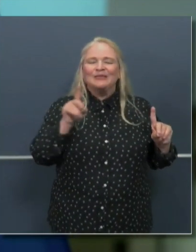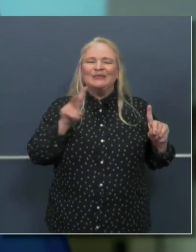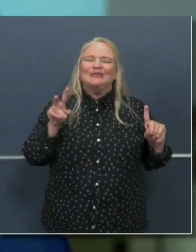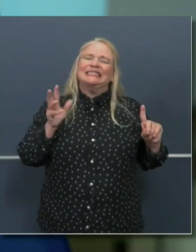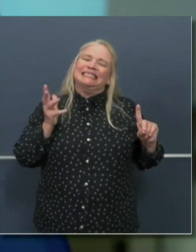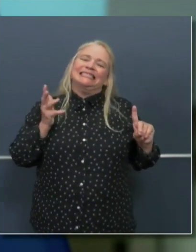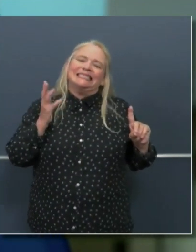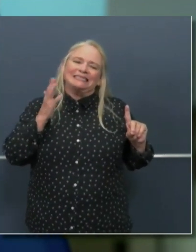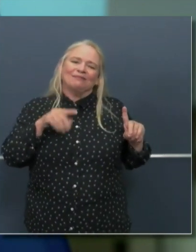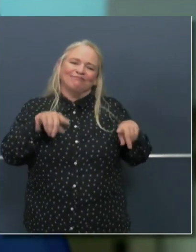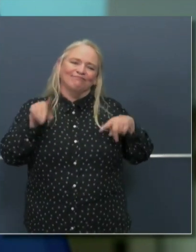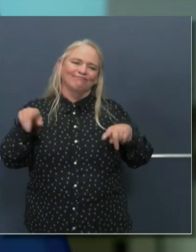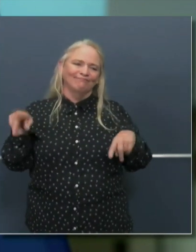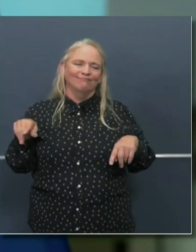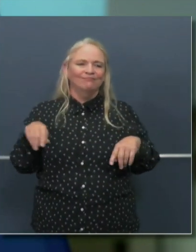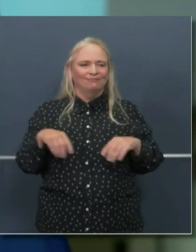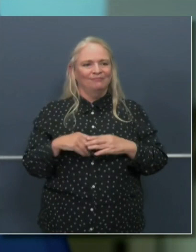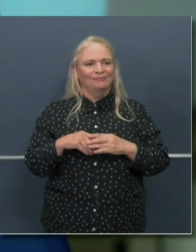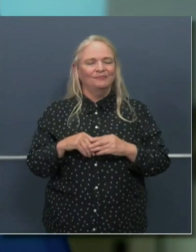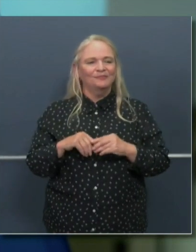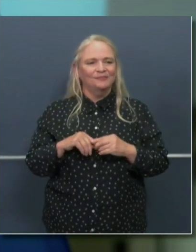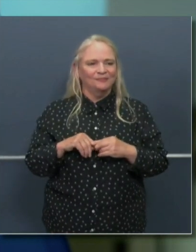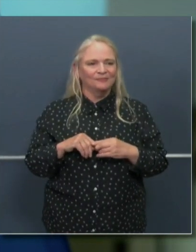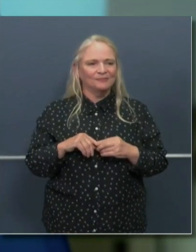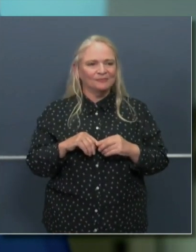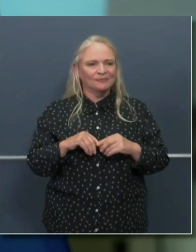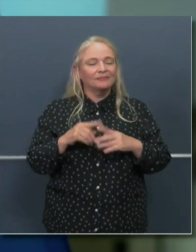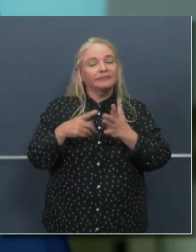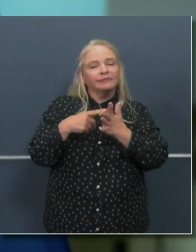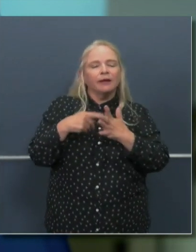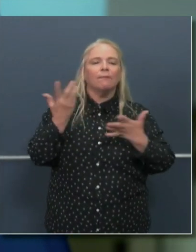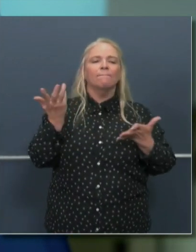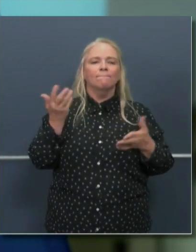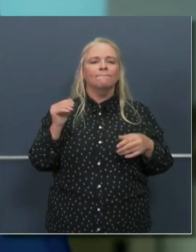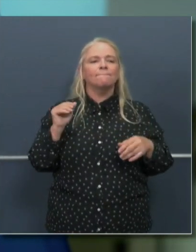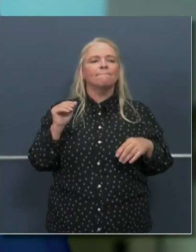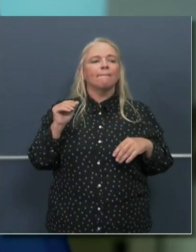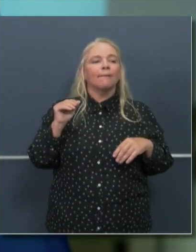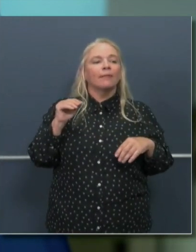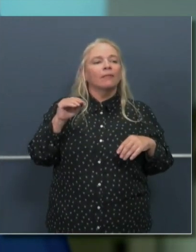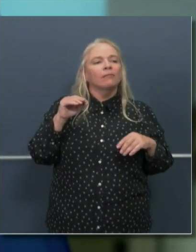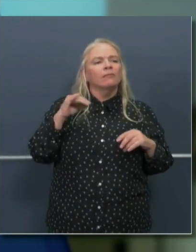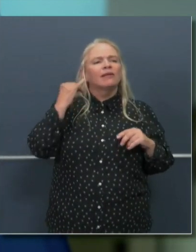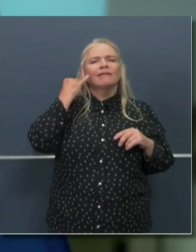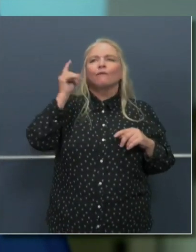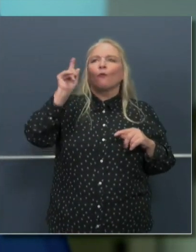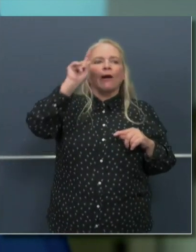But again, that masks some of the nuance of where there are supply